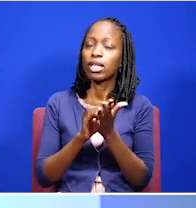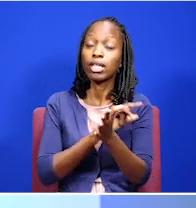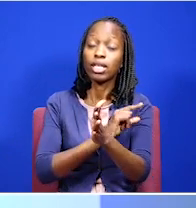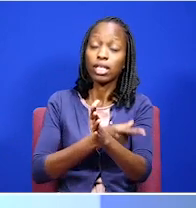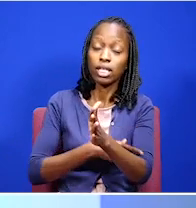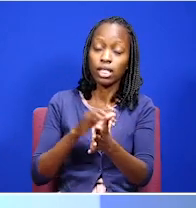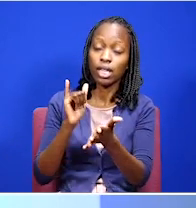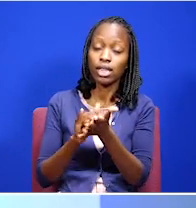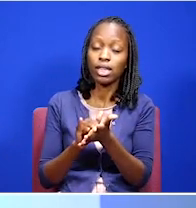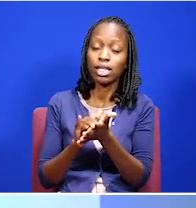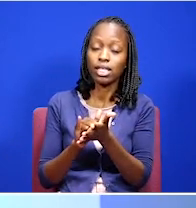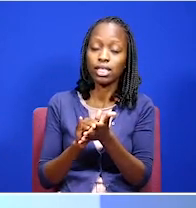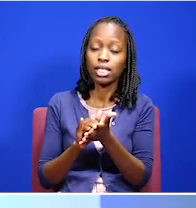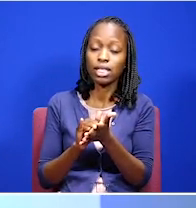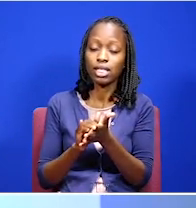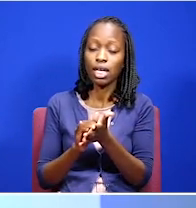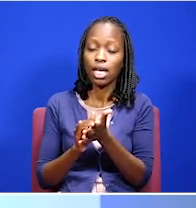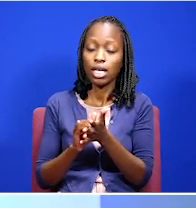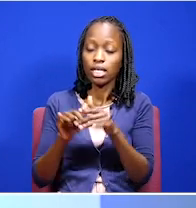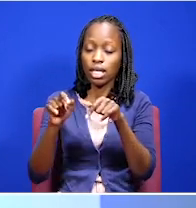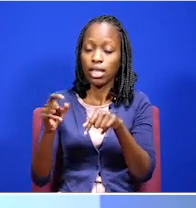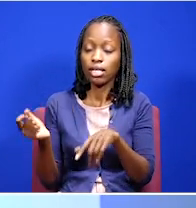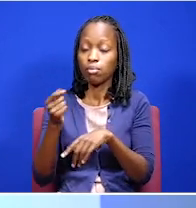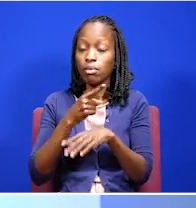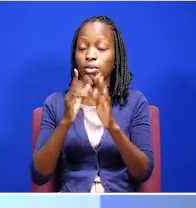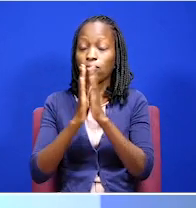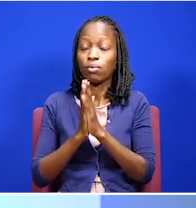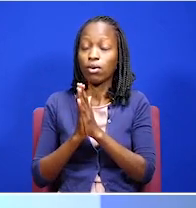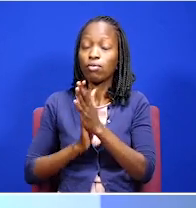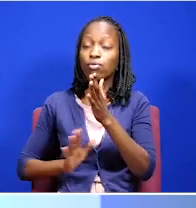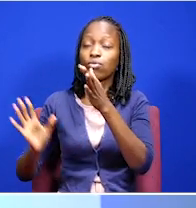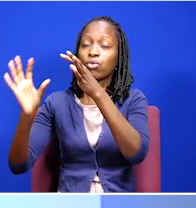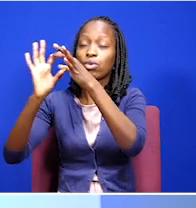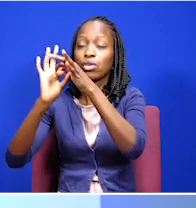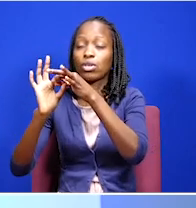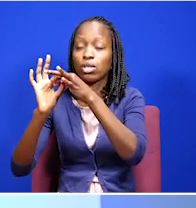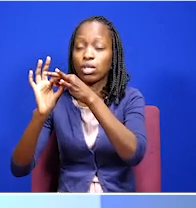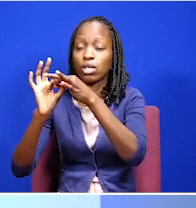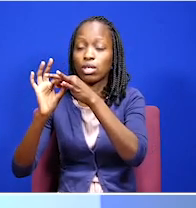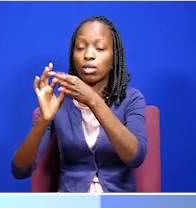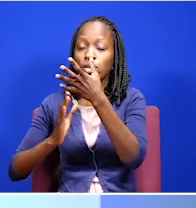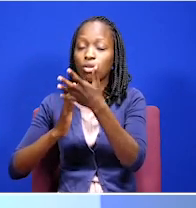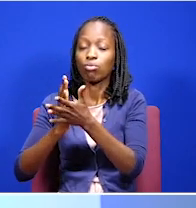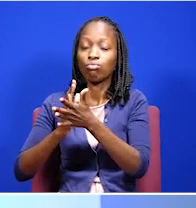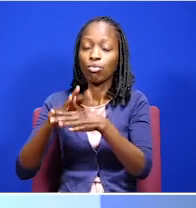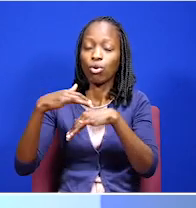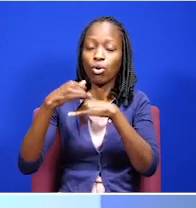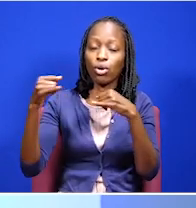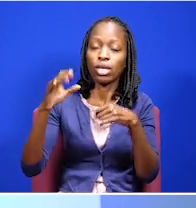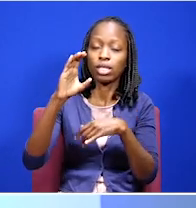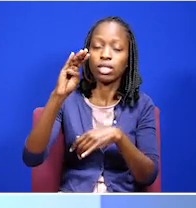in this month of prayer, of connecting on CBS in prayer, that, Lord,